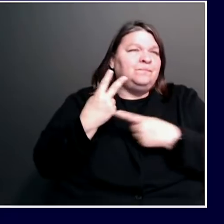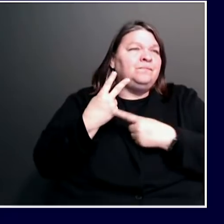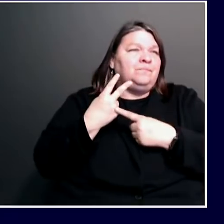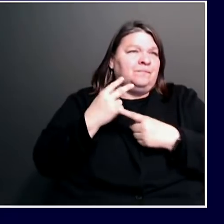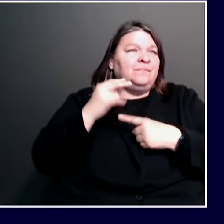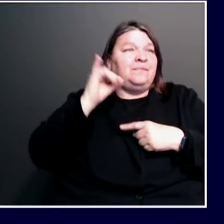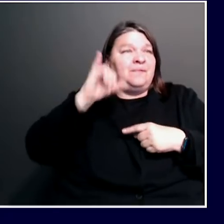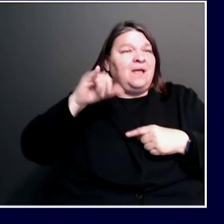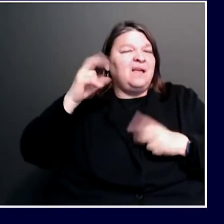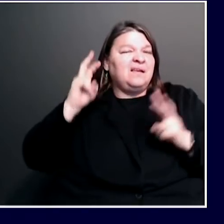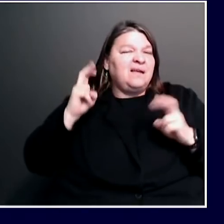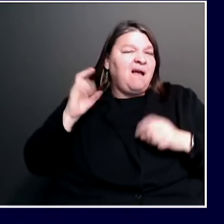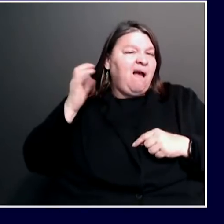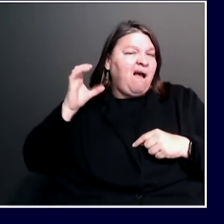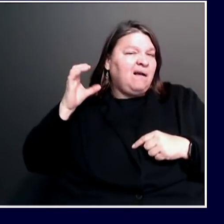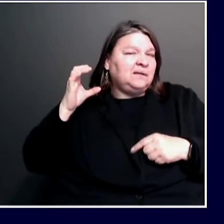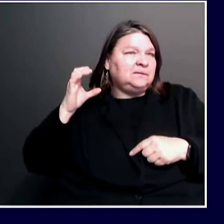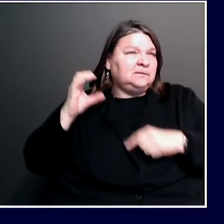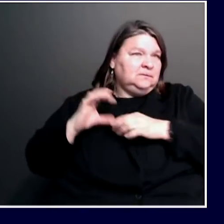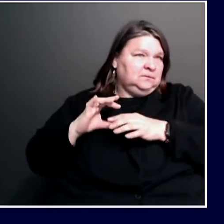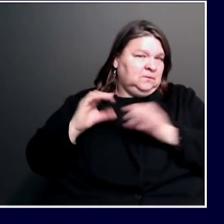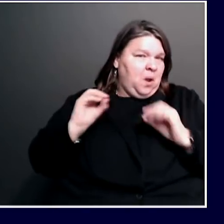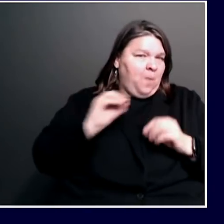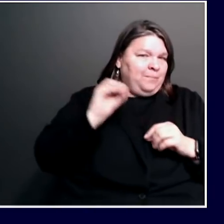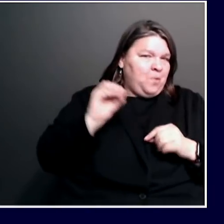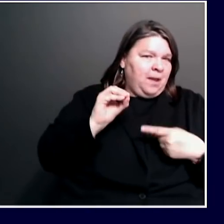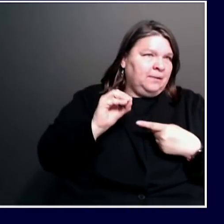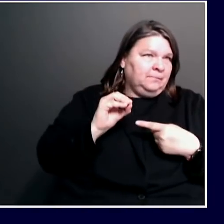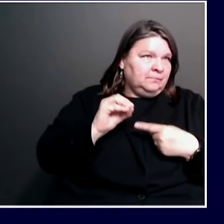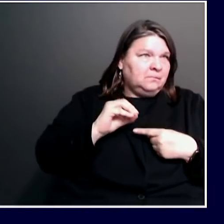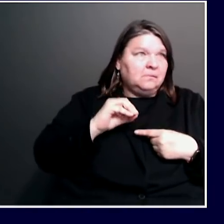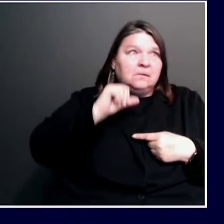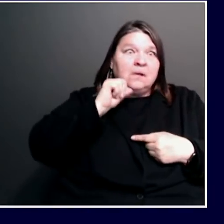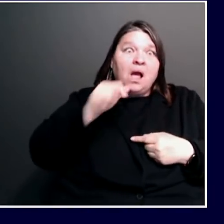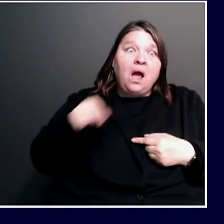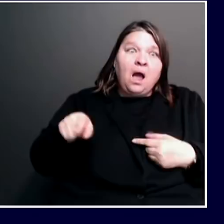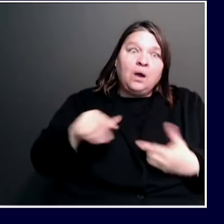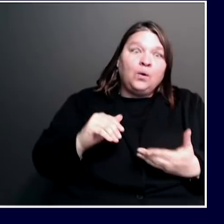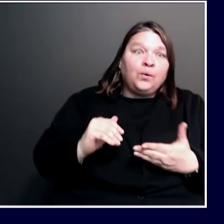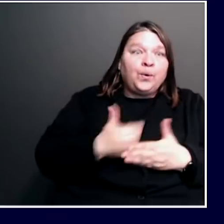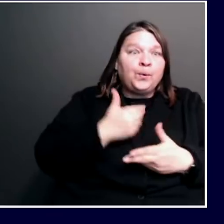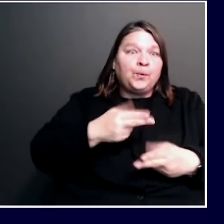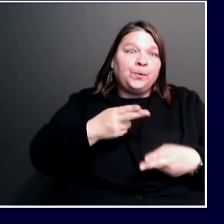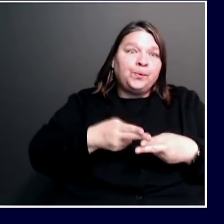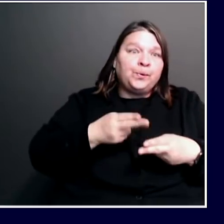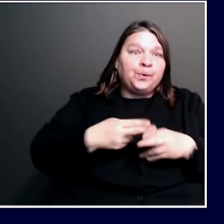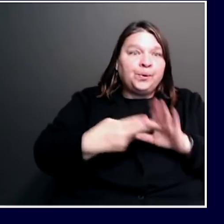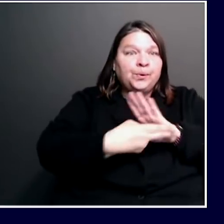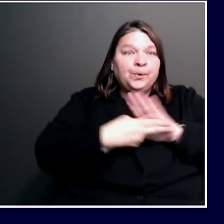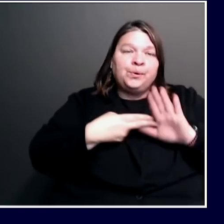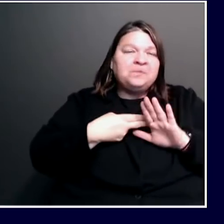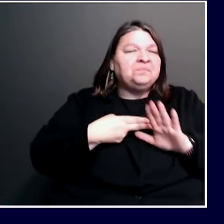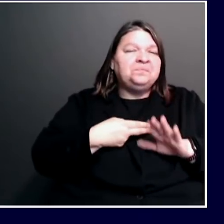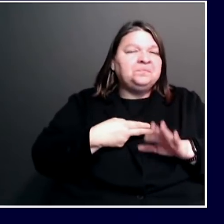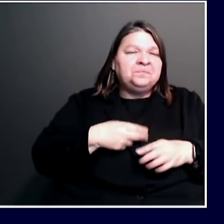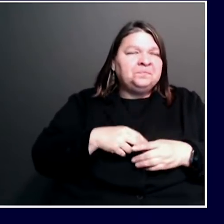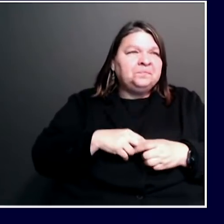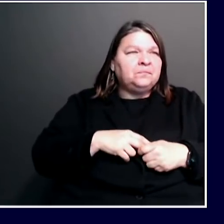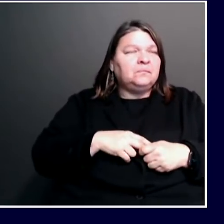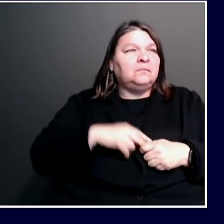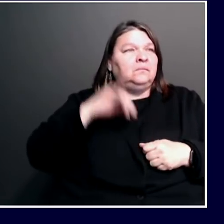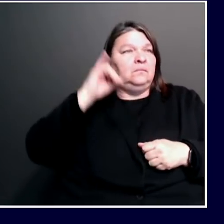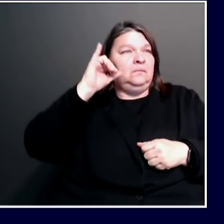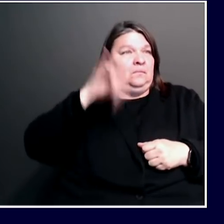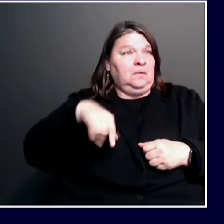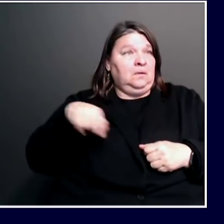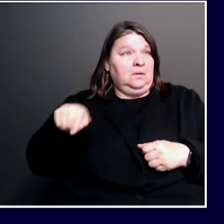Omicron, not a new variant unto itself. There are some early signs, and you heard me obliquely reference this, from Denmark and